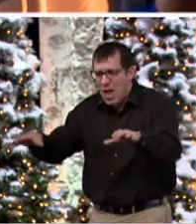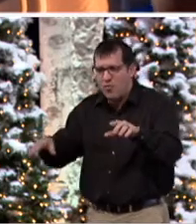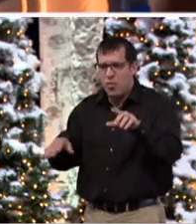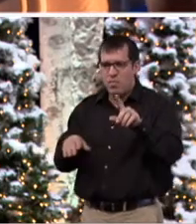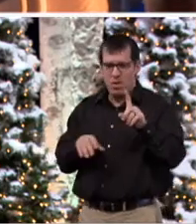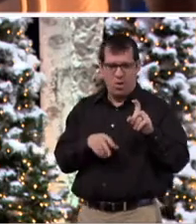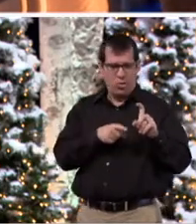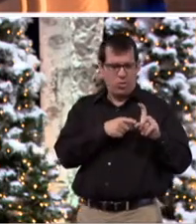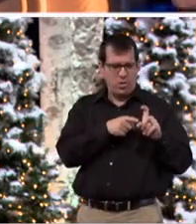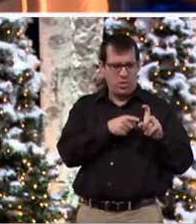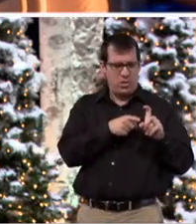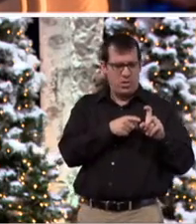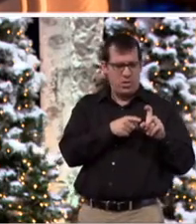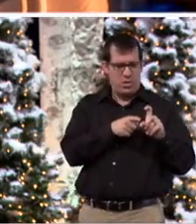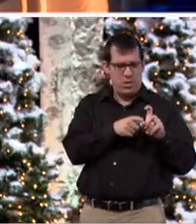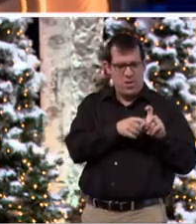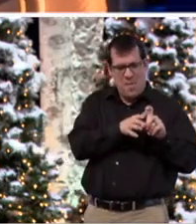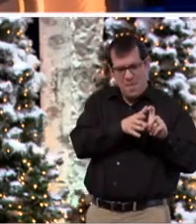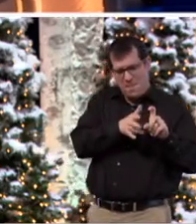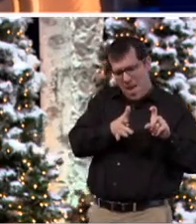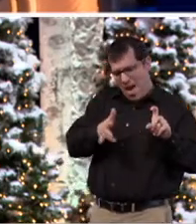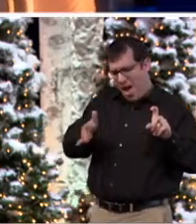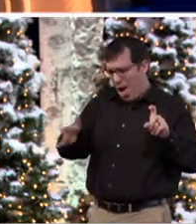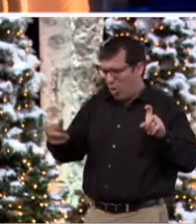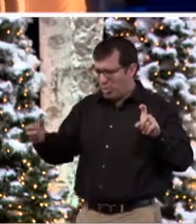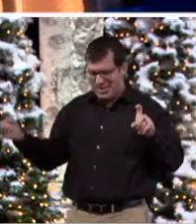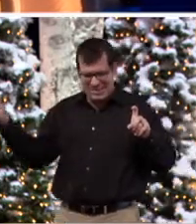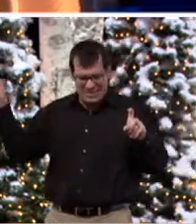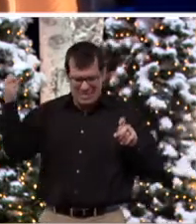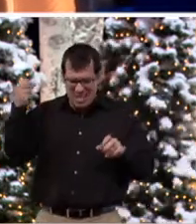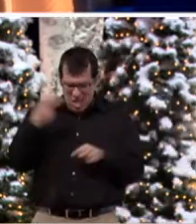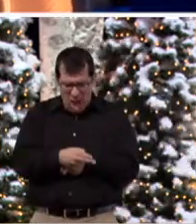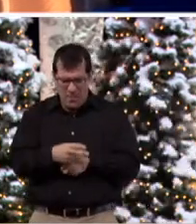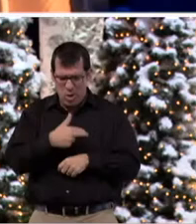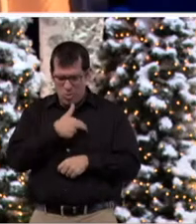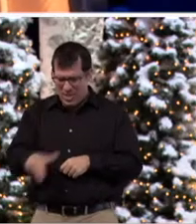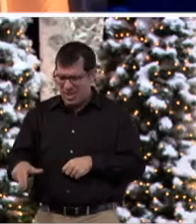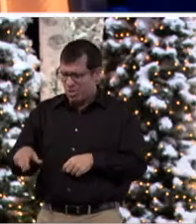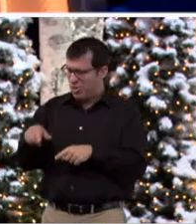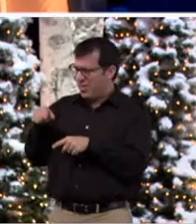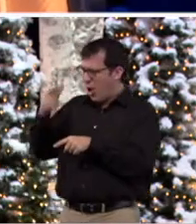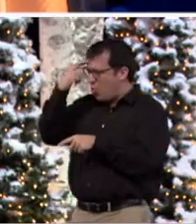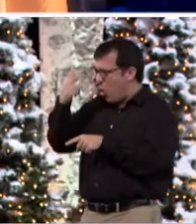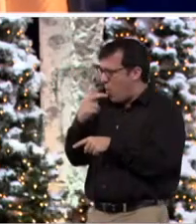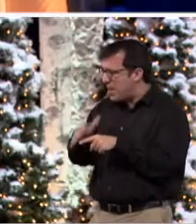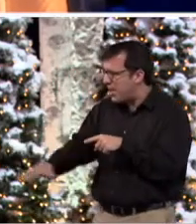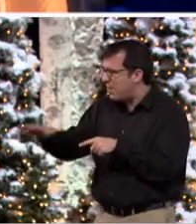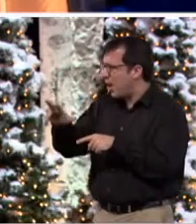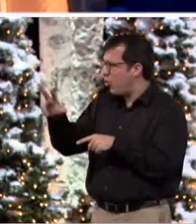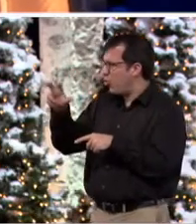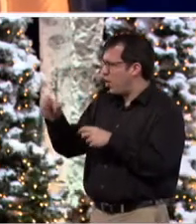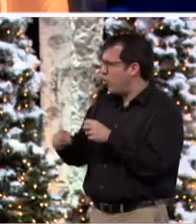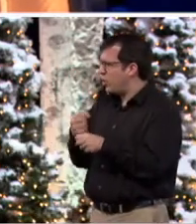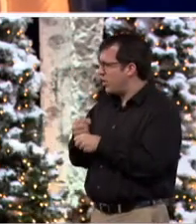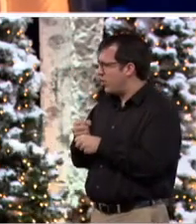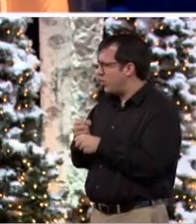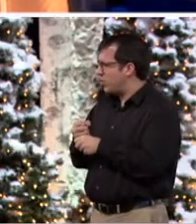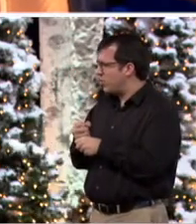or so people to the dominant religion of the Roman Empire in 300 years? In a